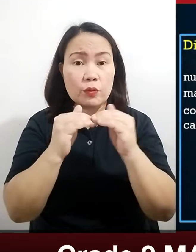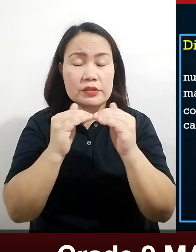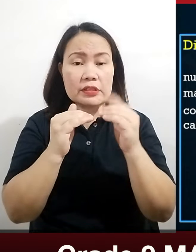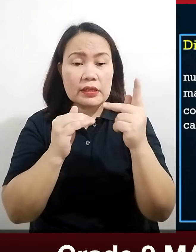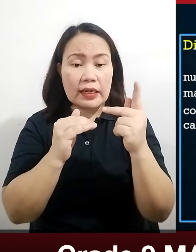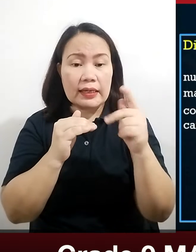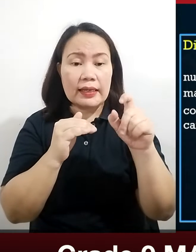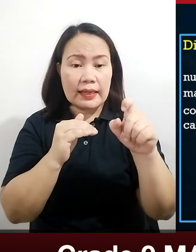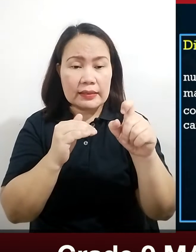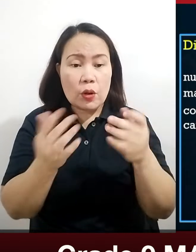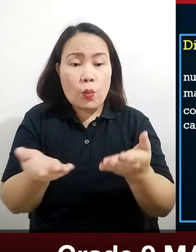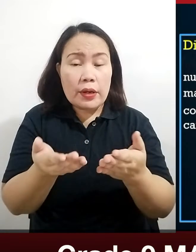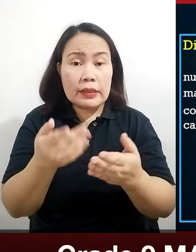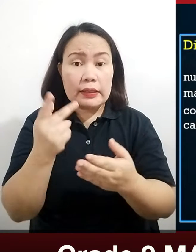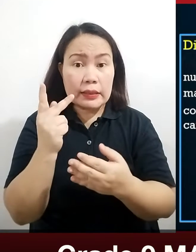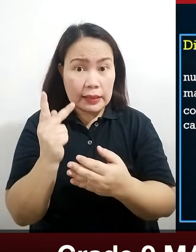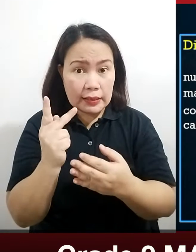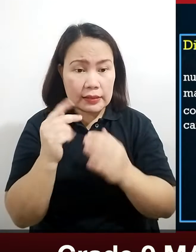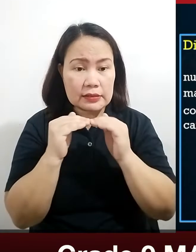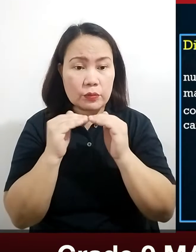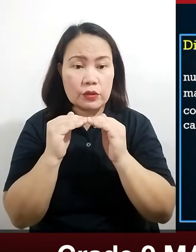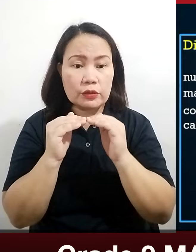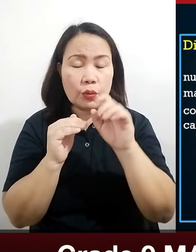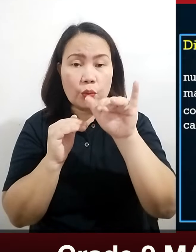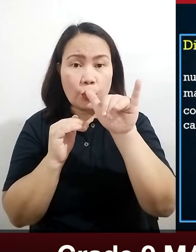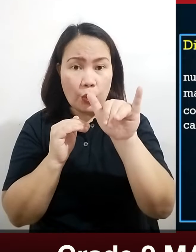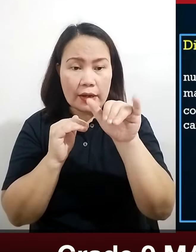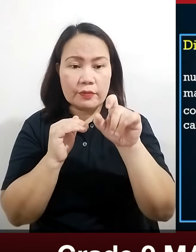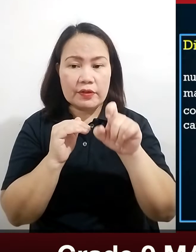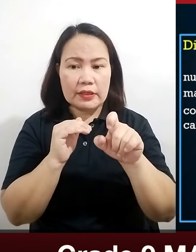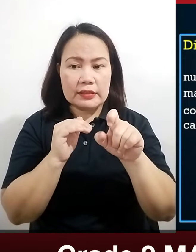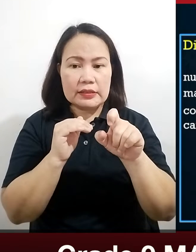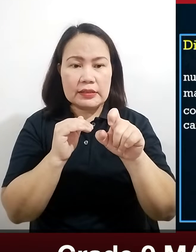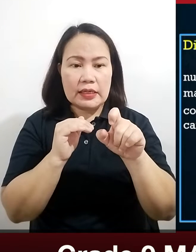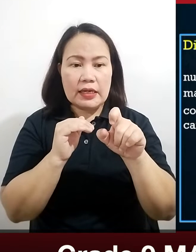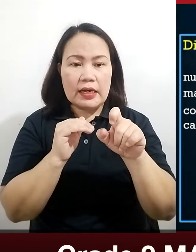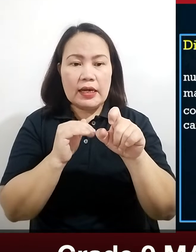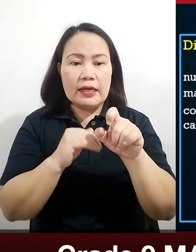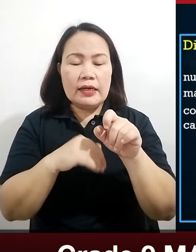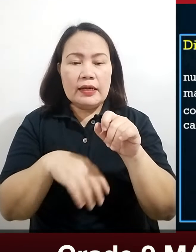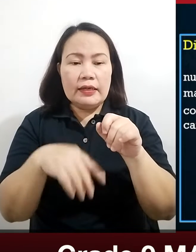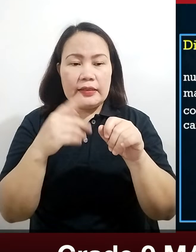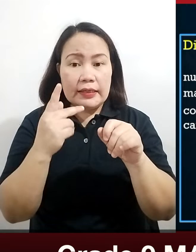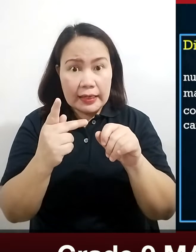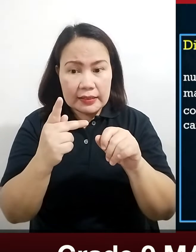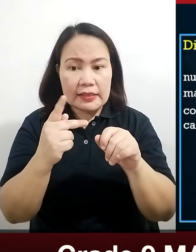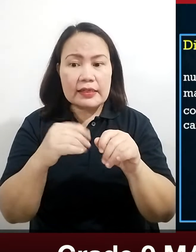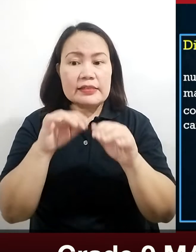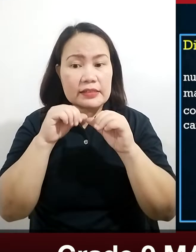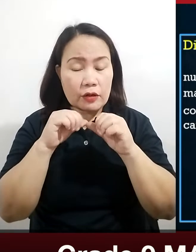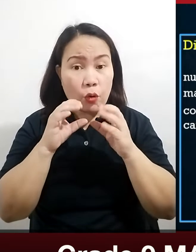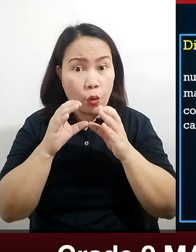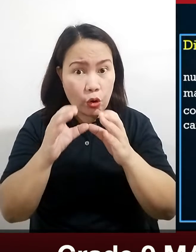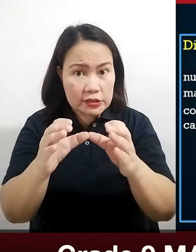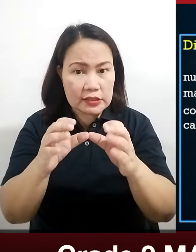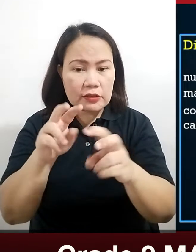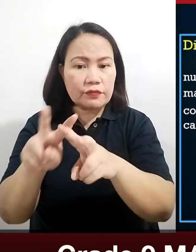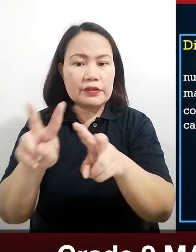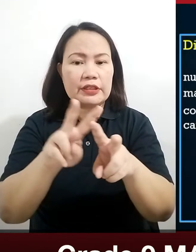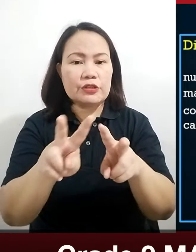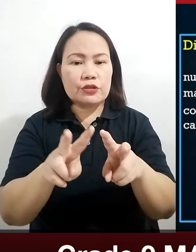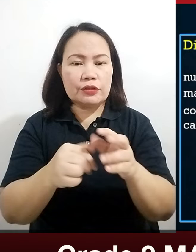to y over x, is the constant of variation or constant of proportionality. This statement can